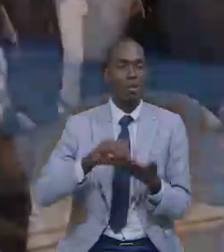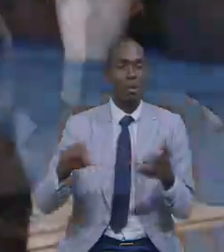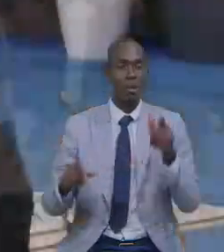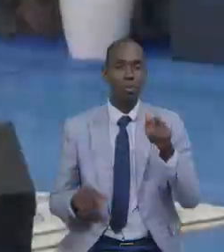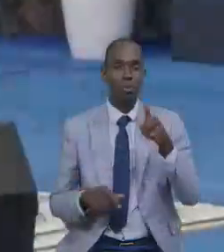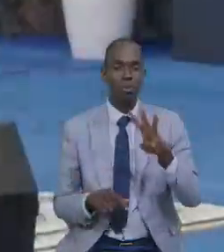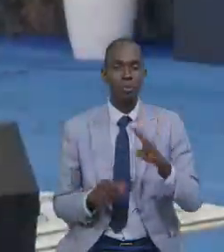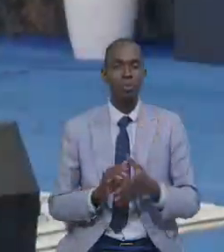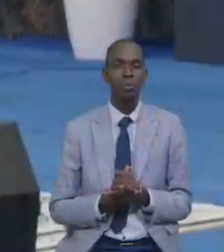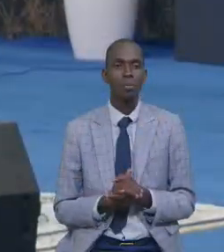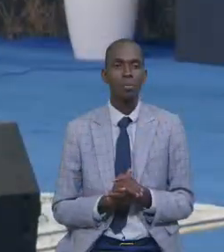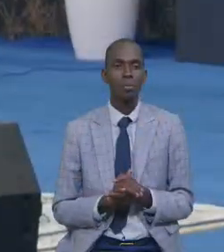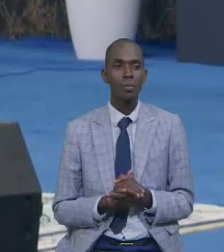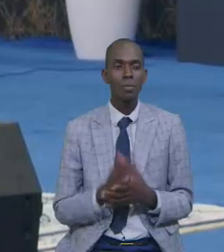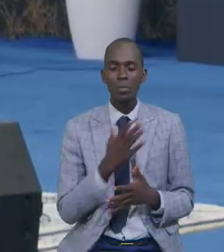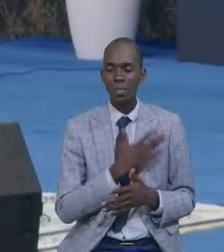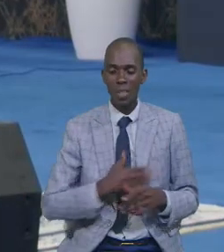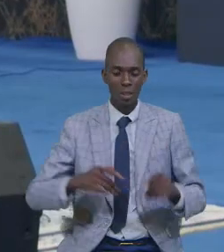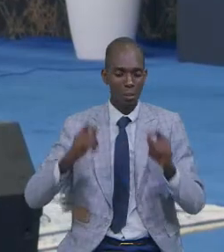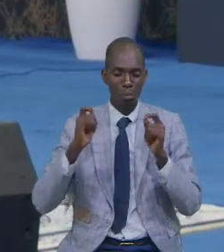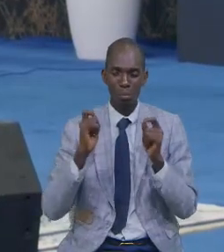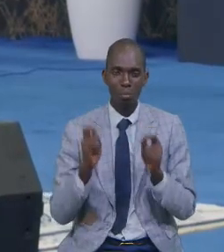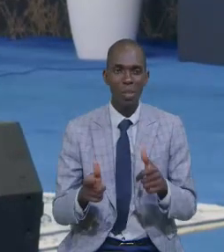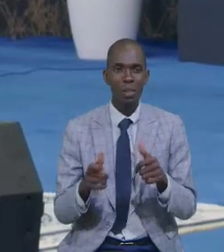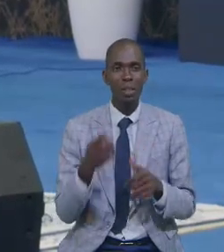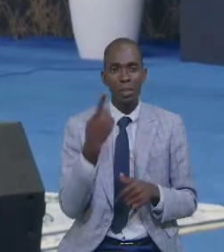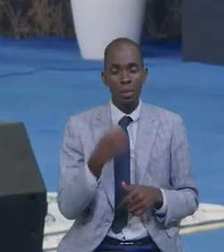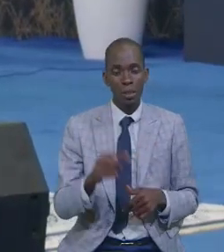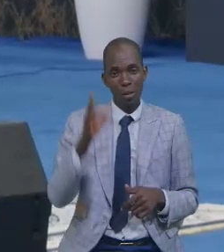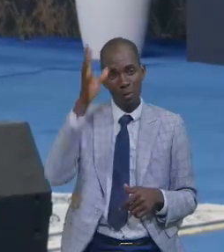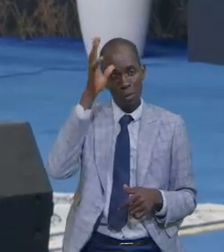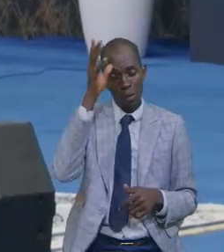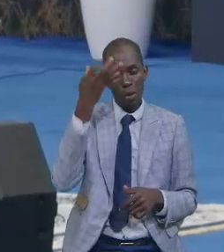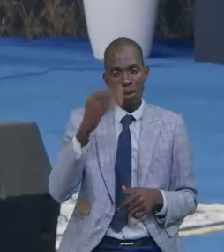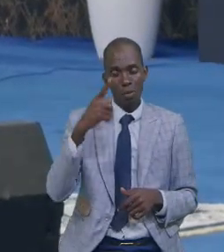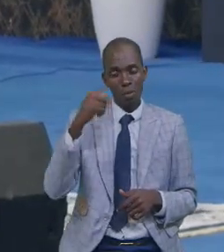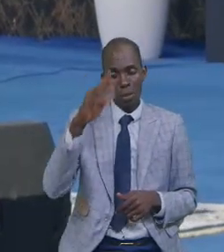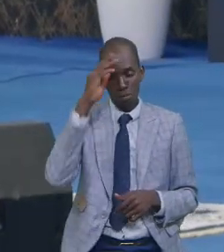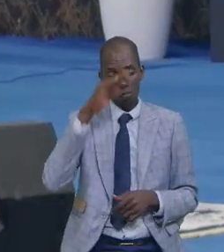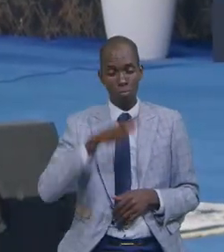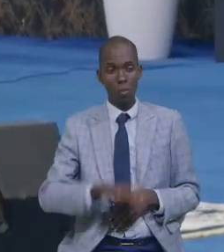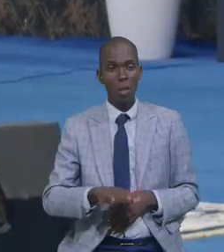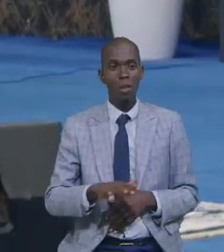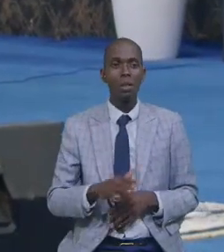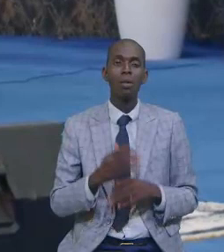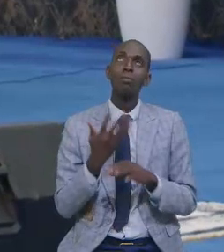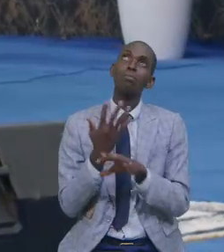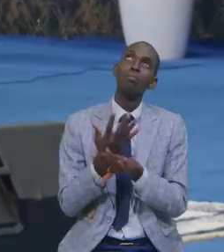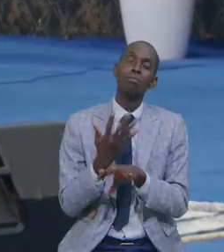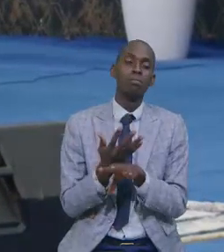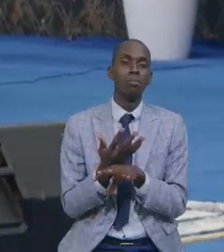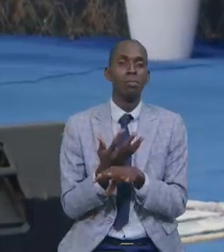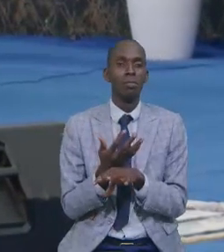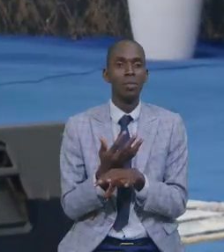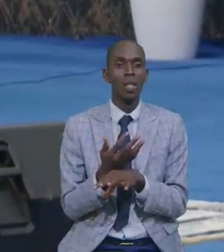In verse 24, and straightway the father of the child cried out